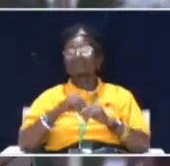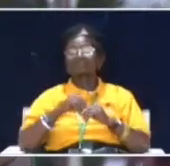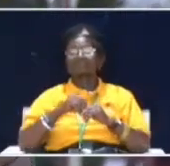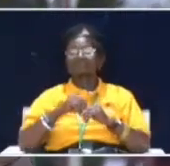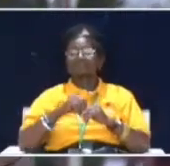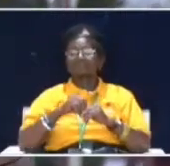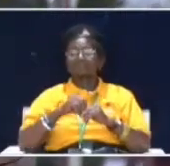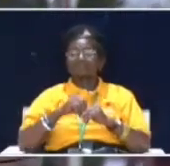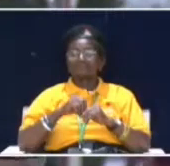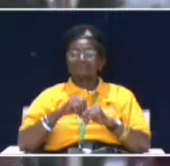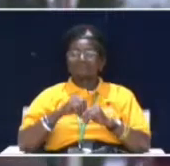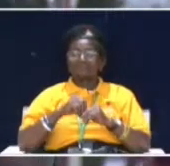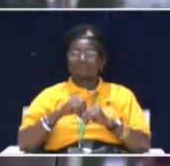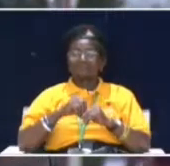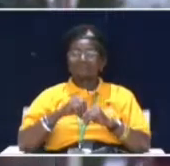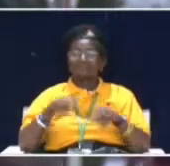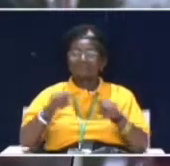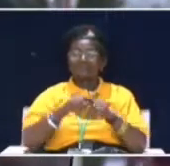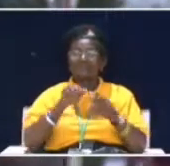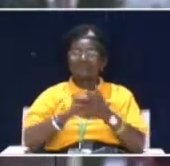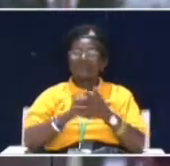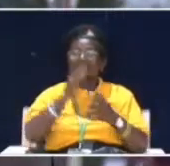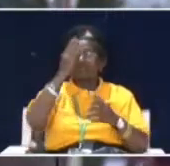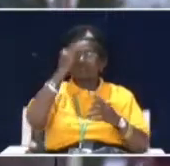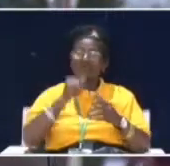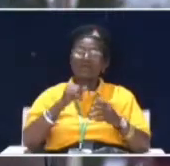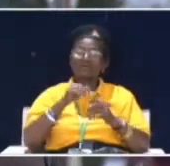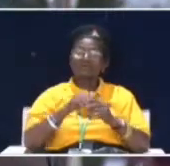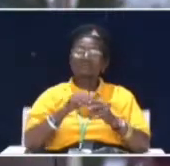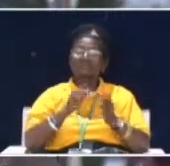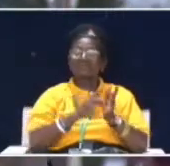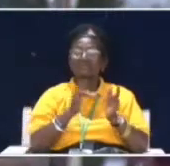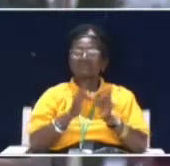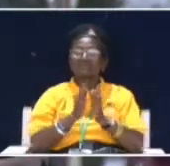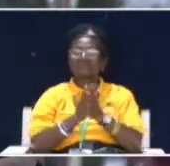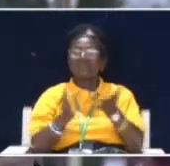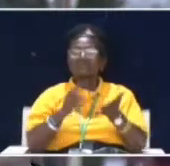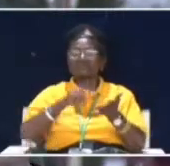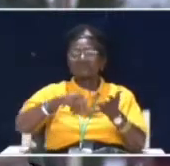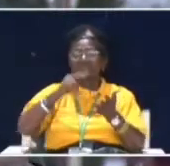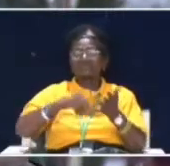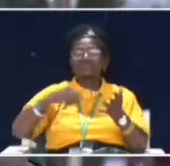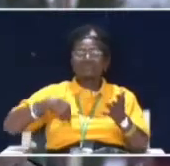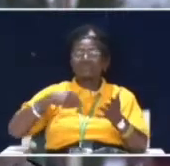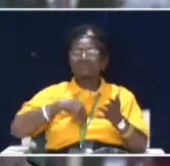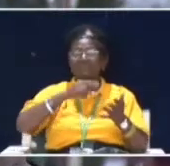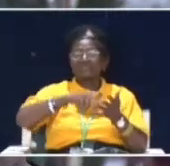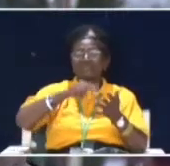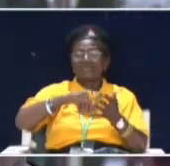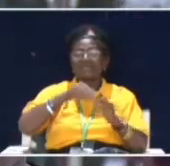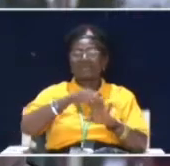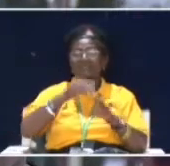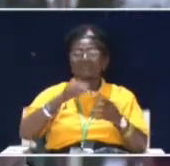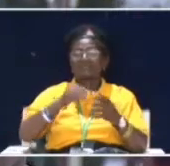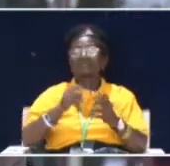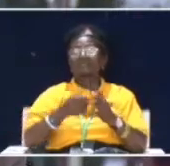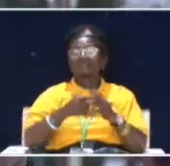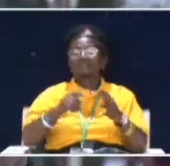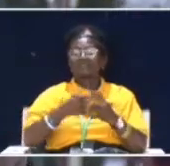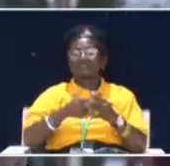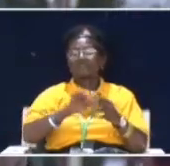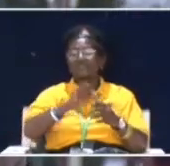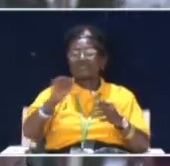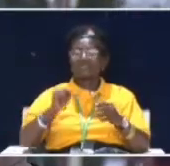bikibi to le da duro. So that's why in the text that we read at the beginning. Edi ni yi to je pe ni bi ese bibeli ti a ka